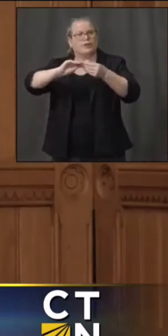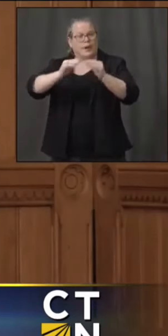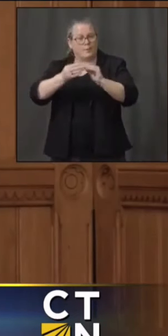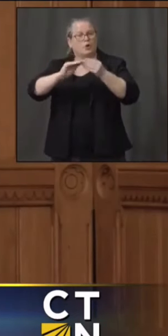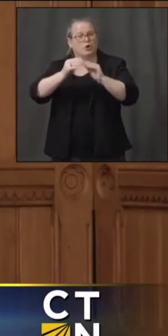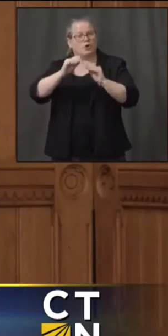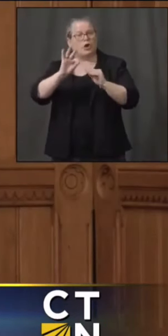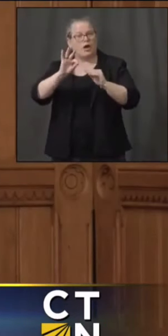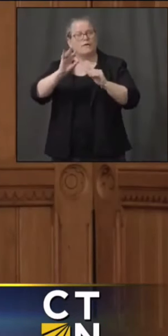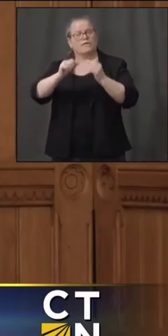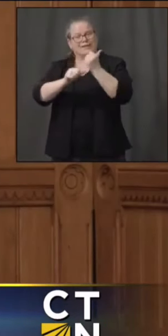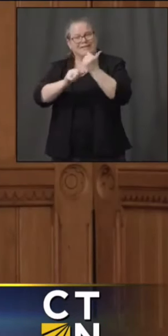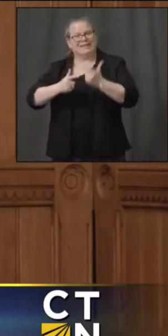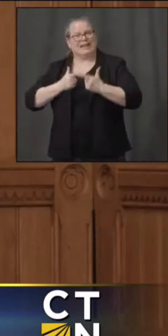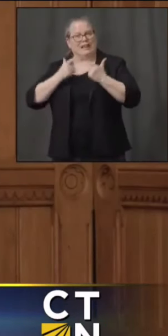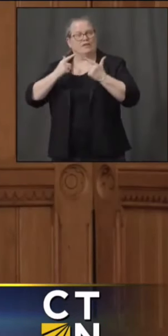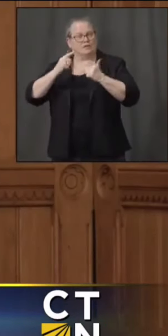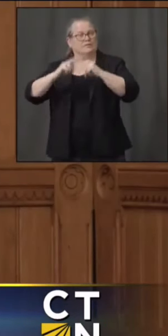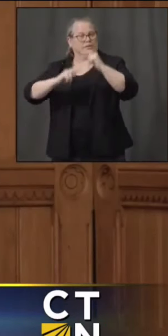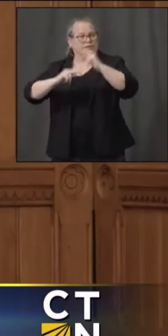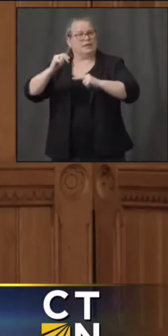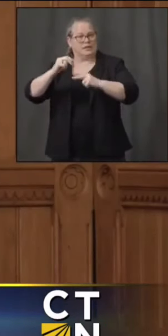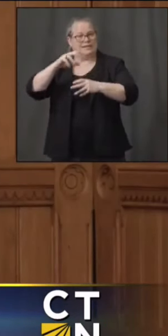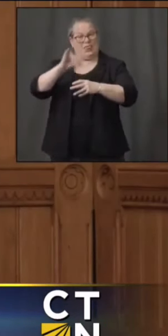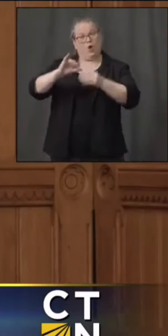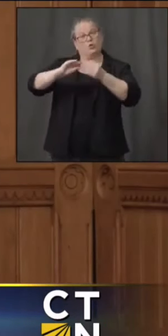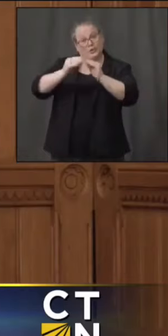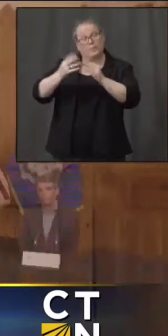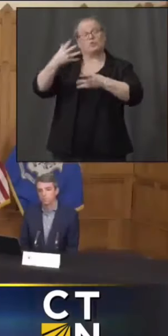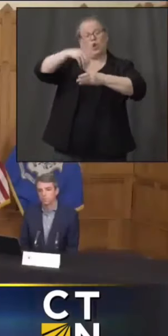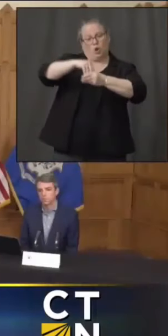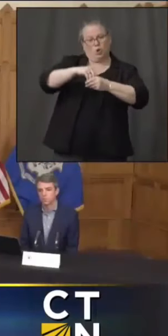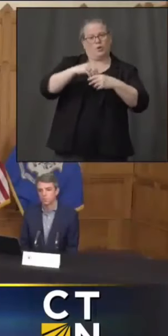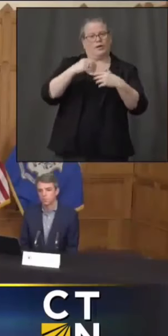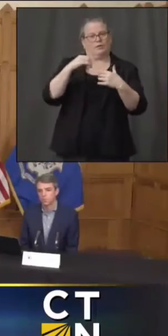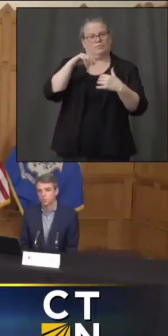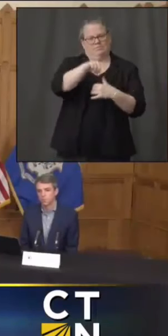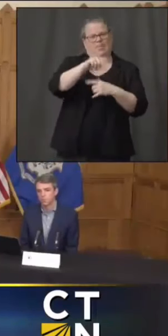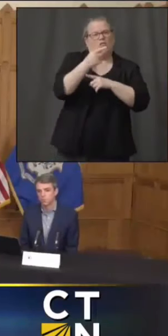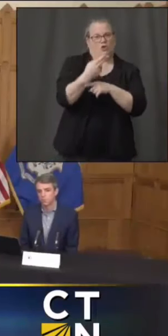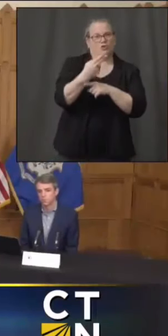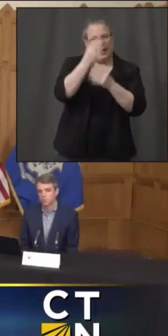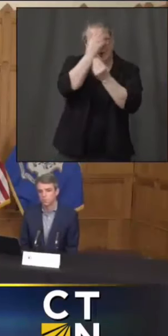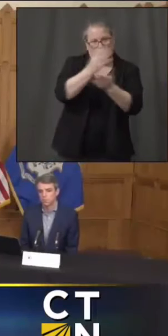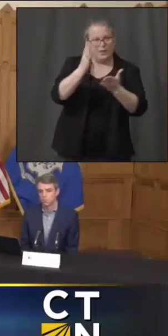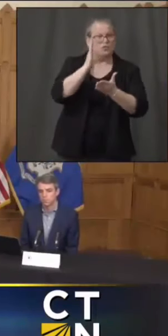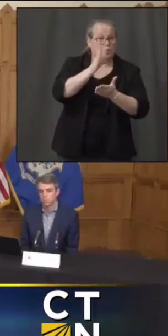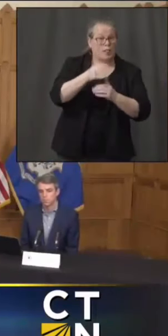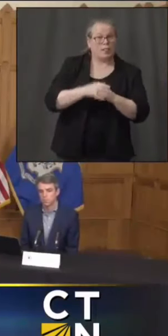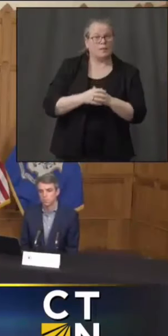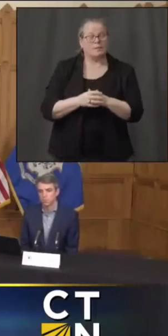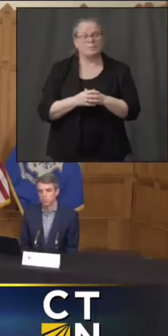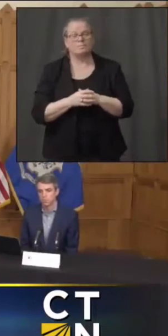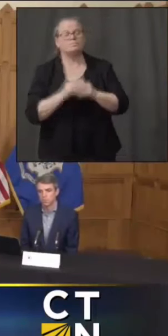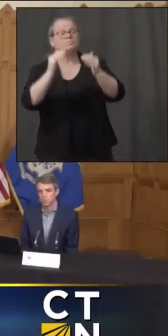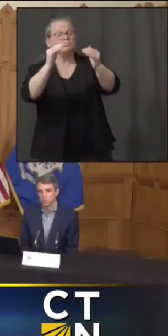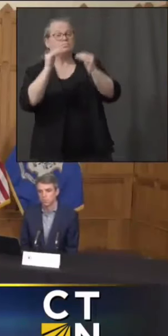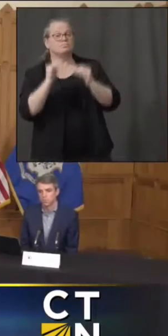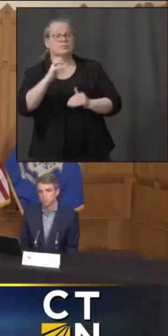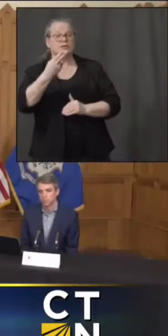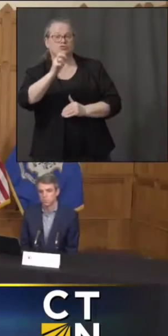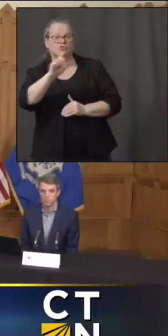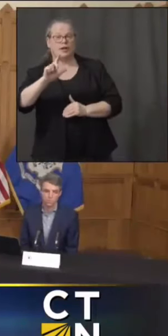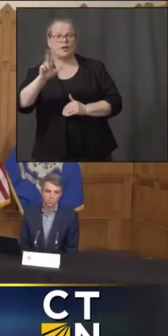living facilities this week as well. Thank you. Move along next to Channel 3 Eyewitness